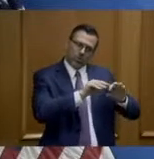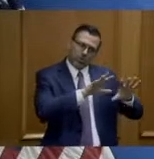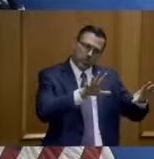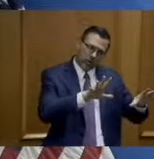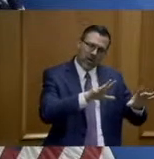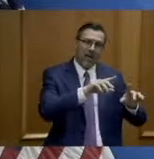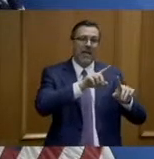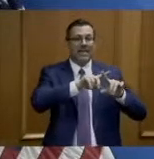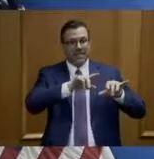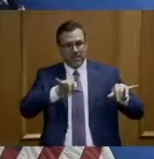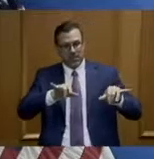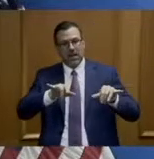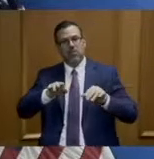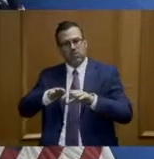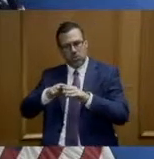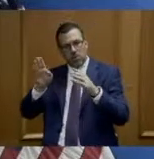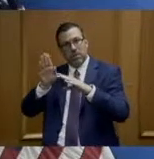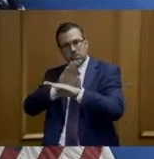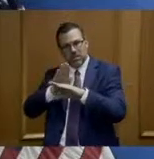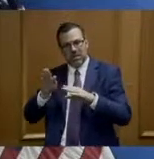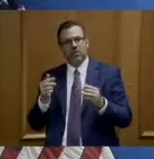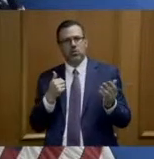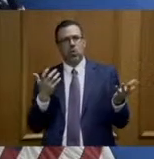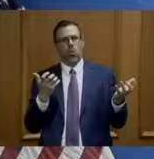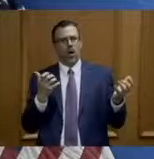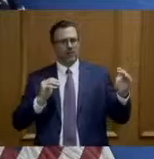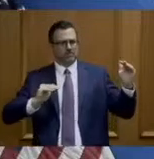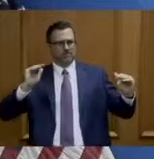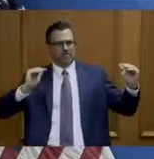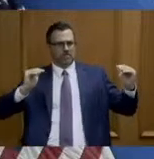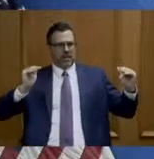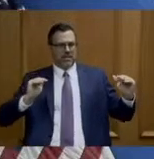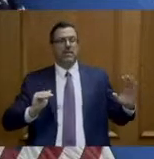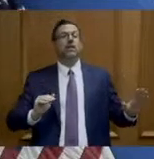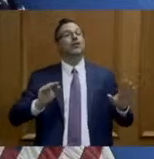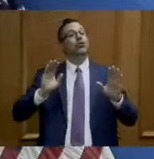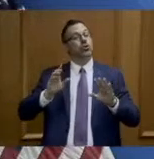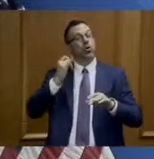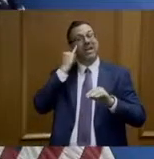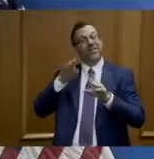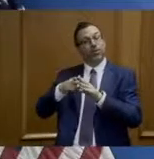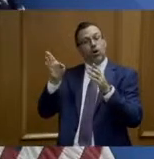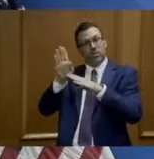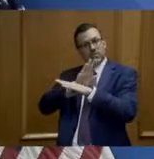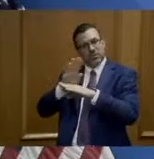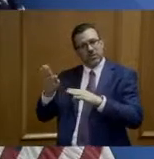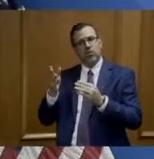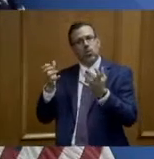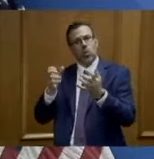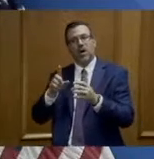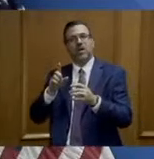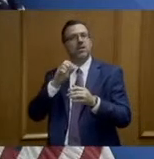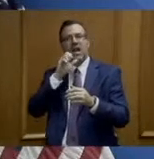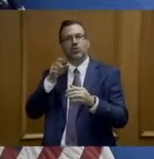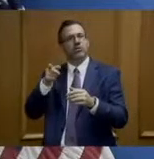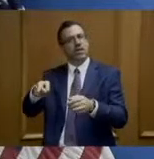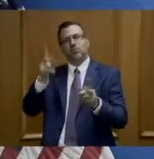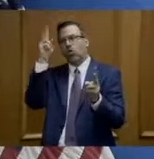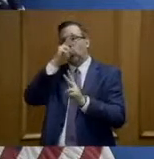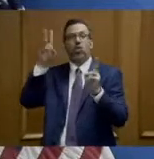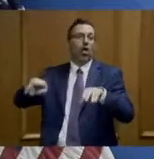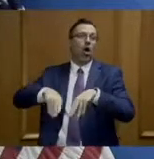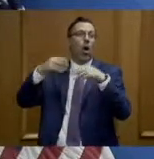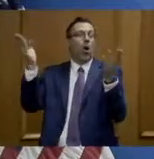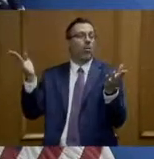that's why we believe that the decision only to open with very strict guidelines and principles